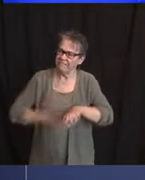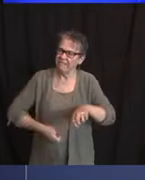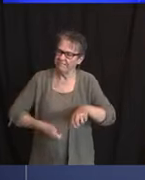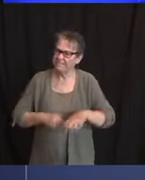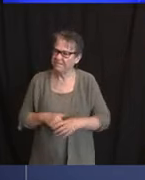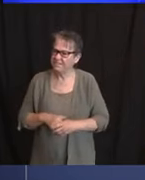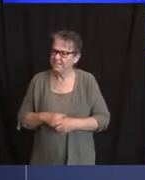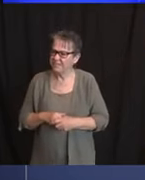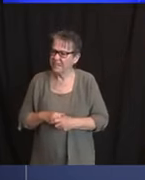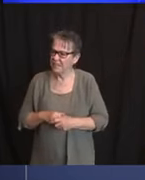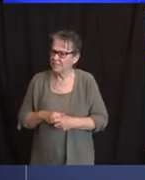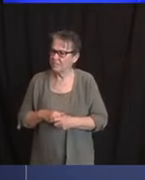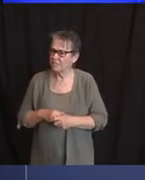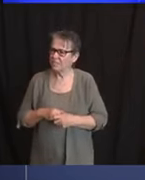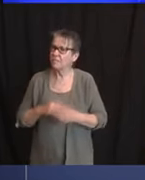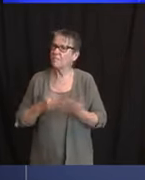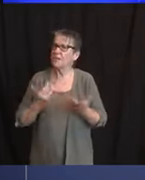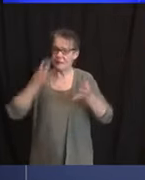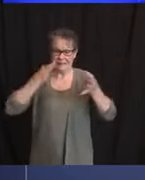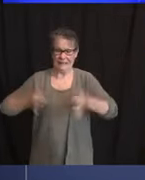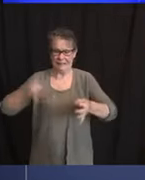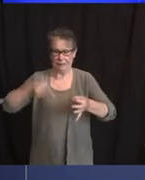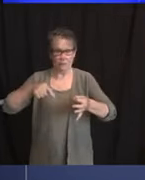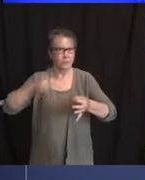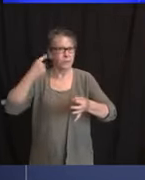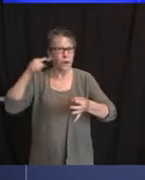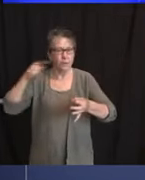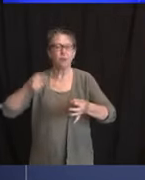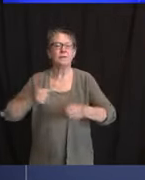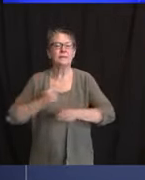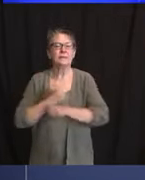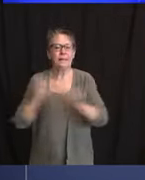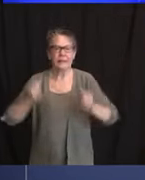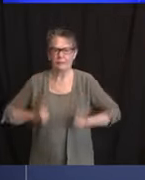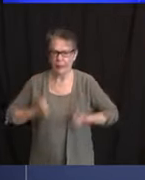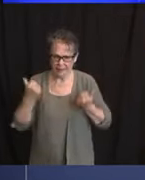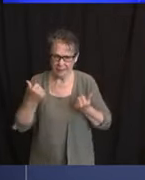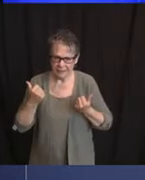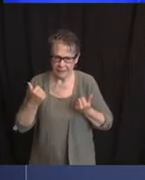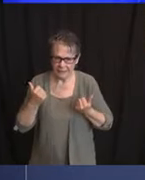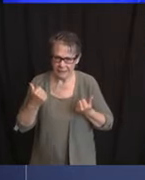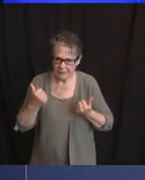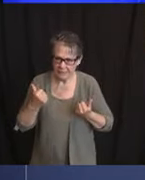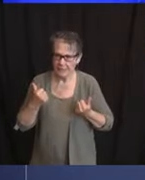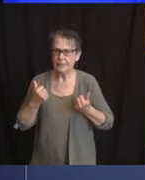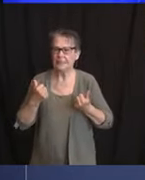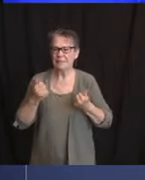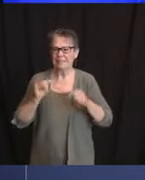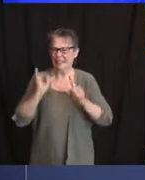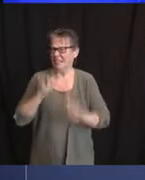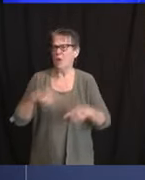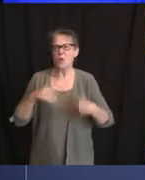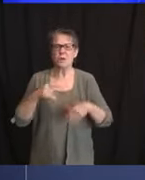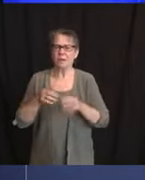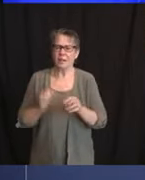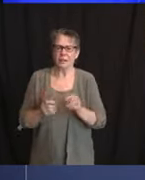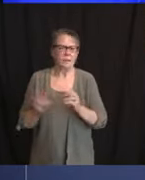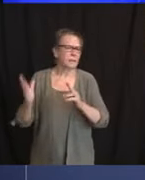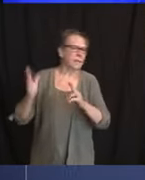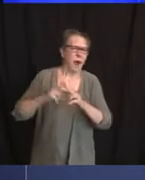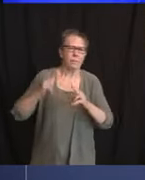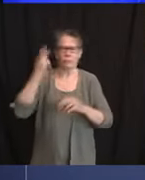lives, and that's what's most important, the health and safety of every New Jerseyan. In fact, Governor Murphy was ahead of